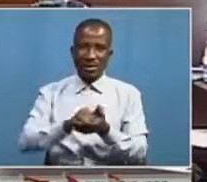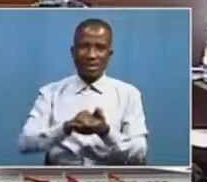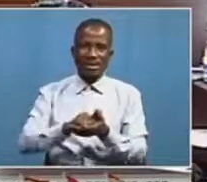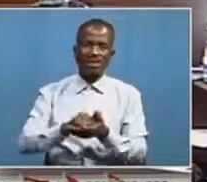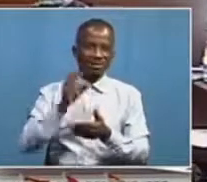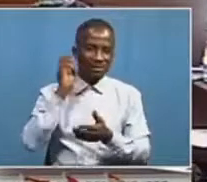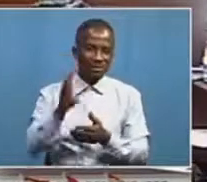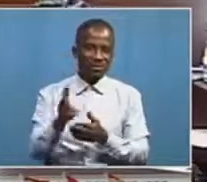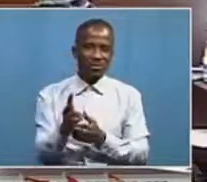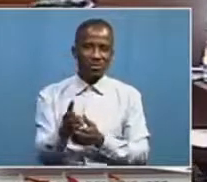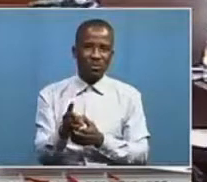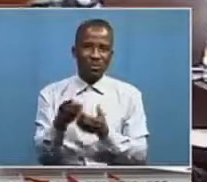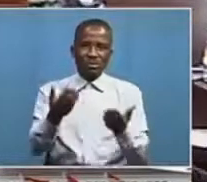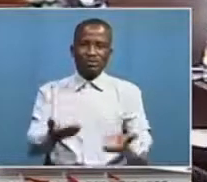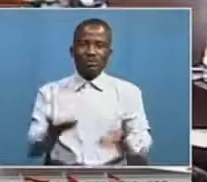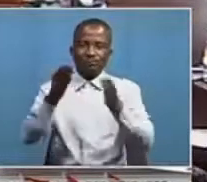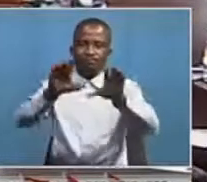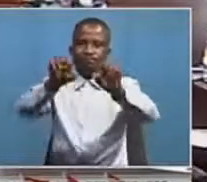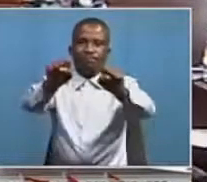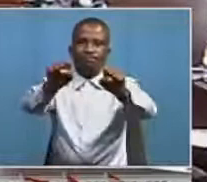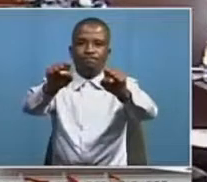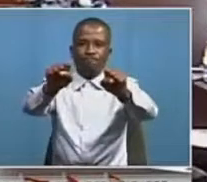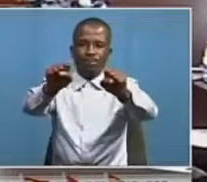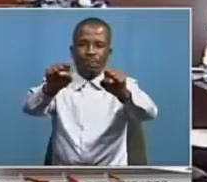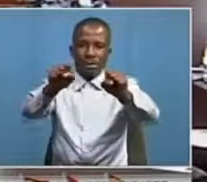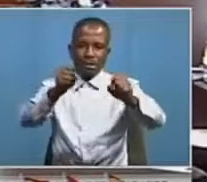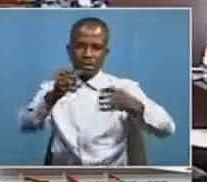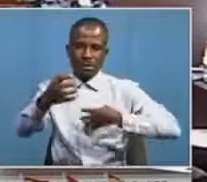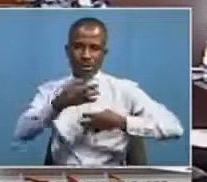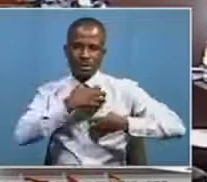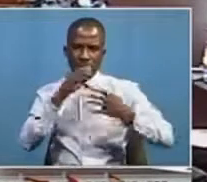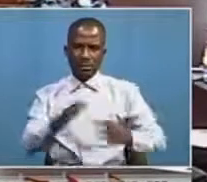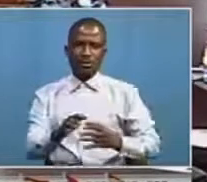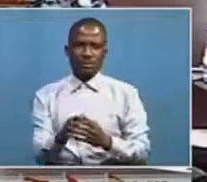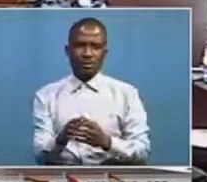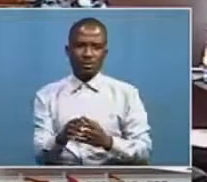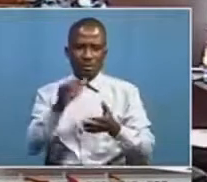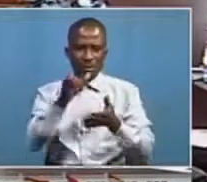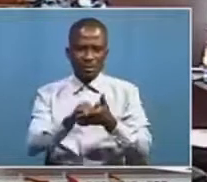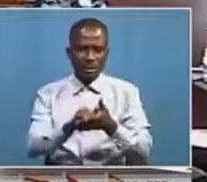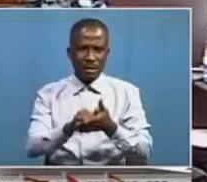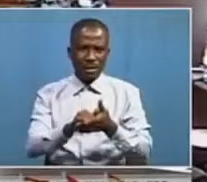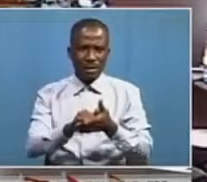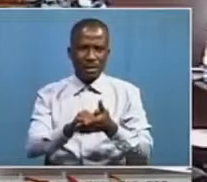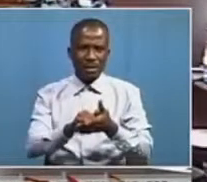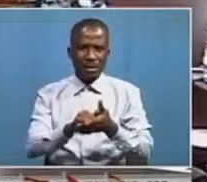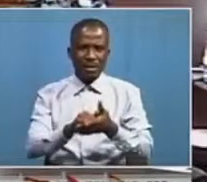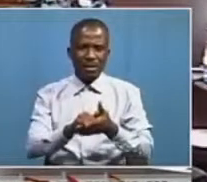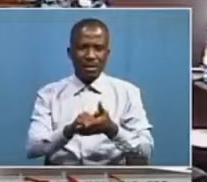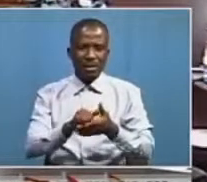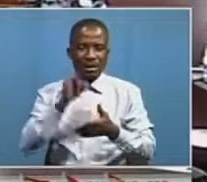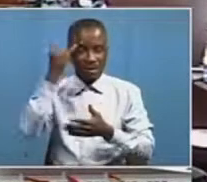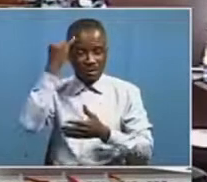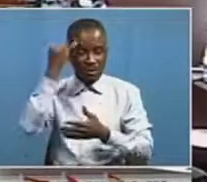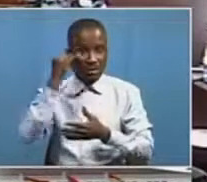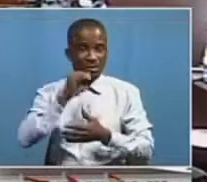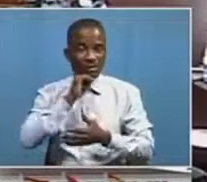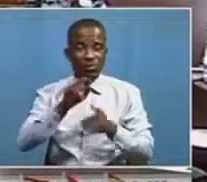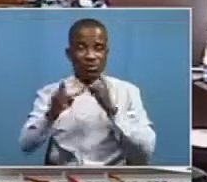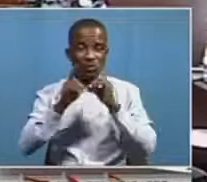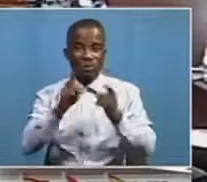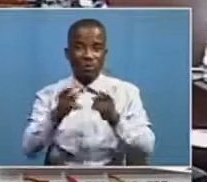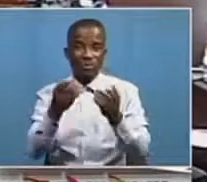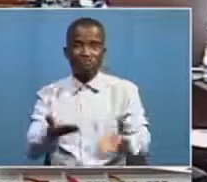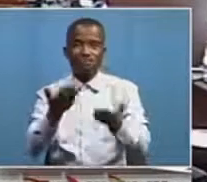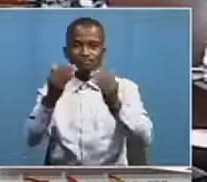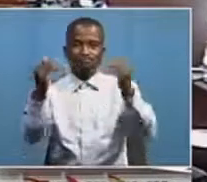raise a preliminary objection to the petition on the ground inter alia that the petition did not meet the requirement imposed on the petitioner